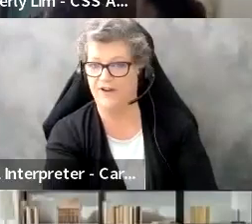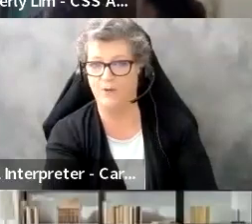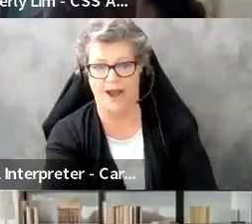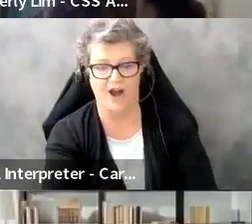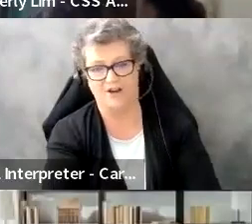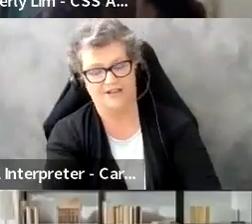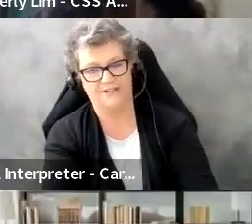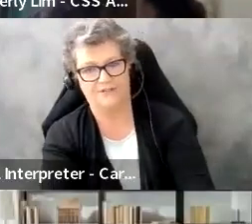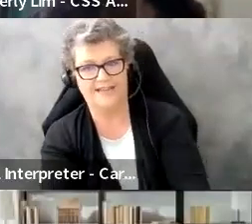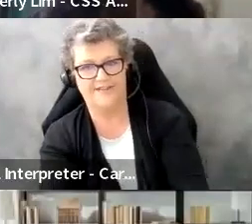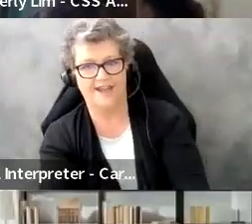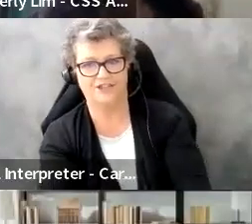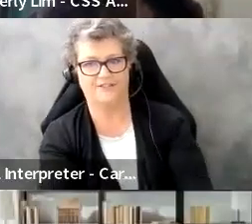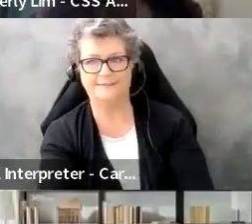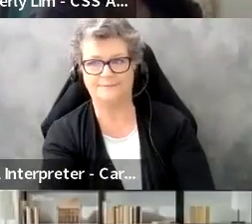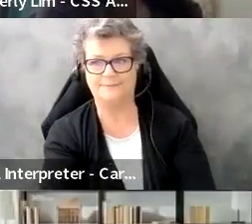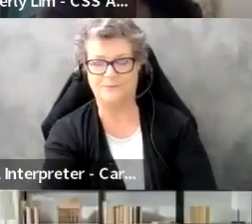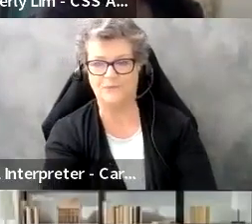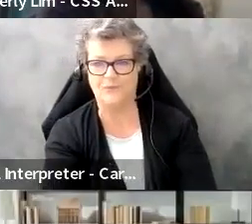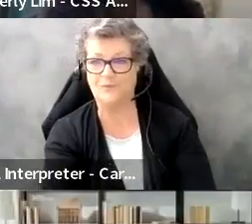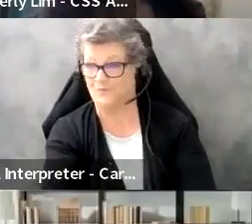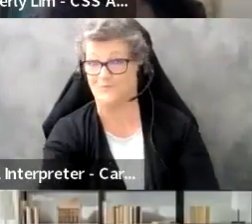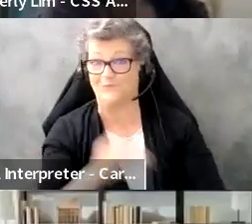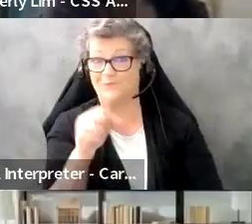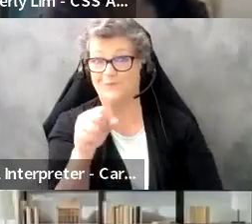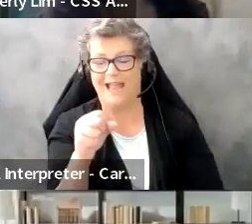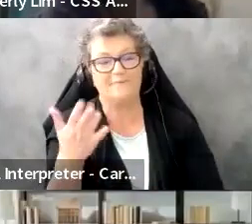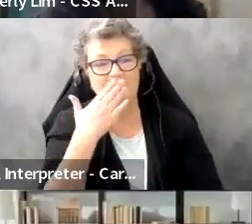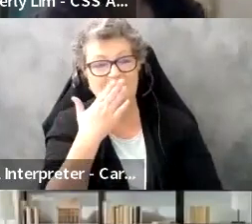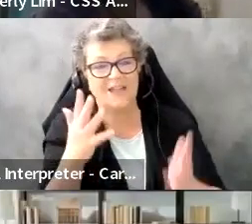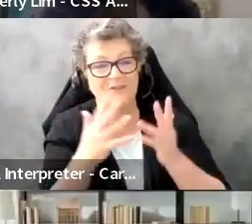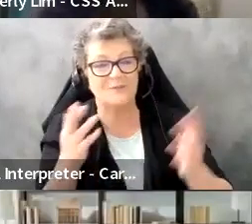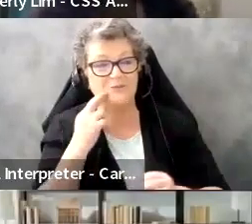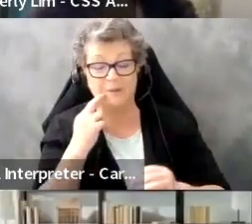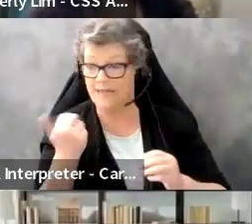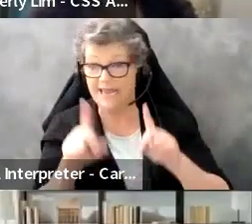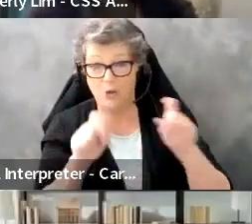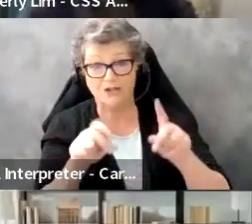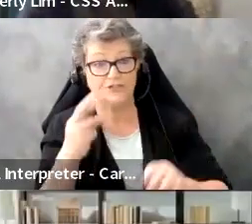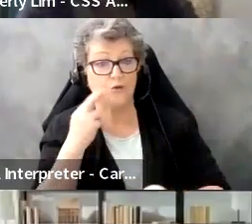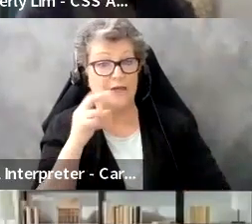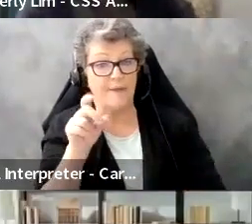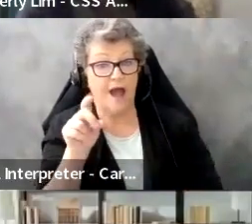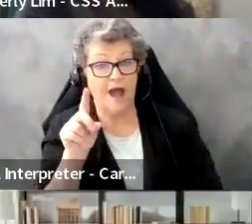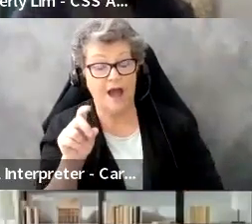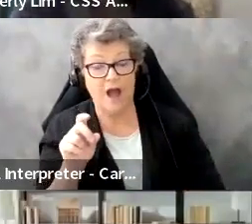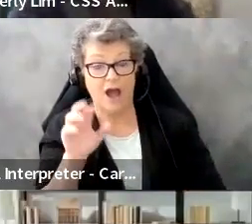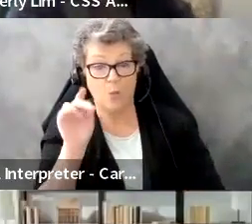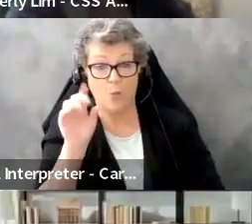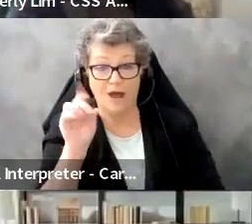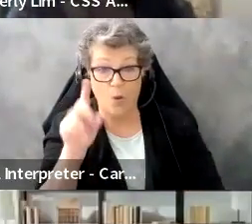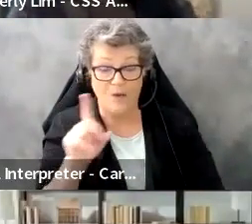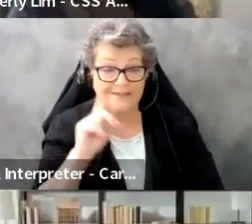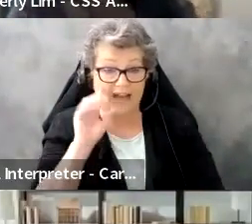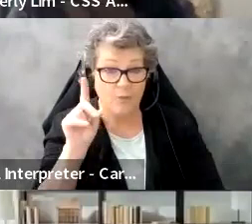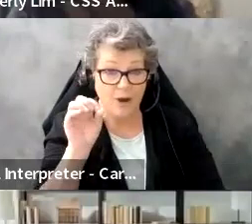are very rare. So take advantage of it. Yeah. Thank you so much. Does anybody have any questions for Rima on either the 101 or